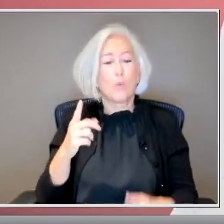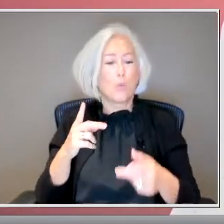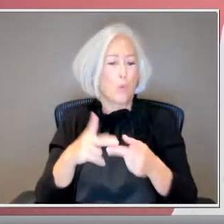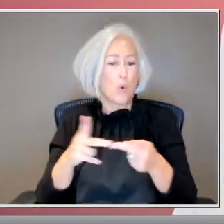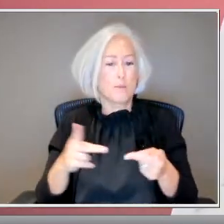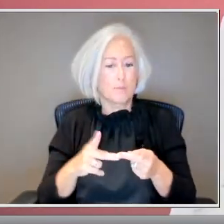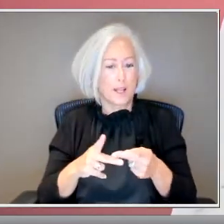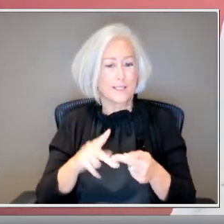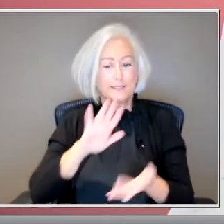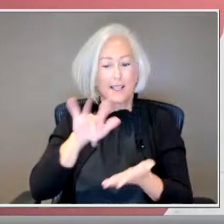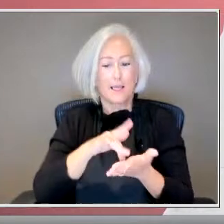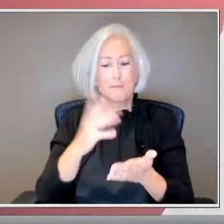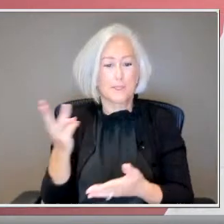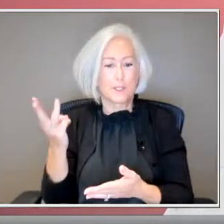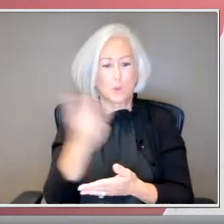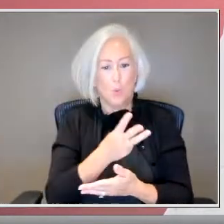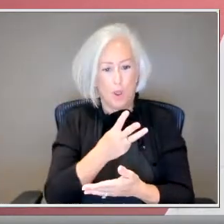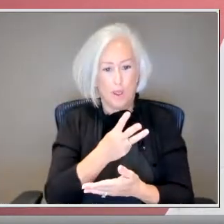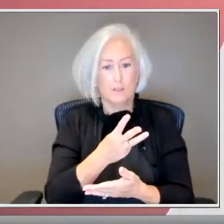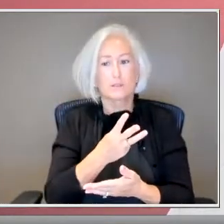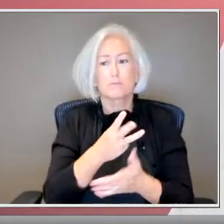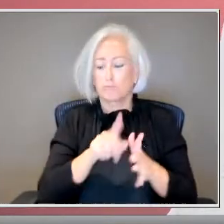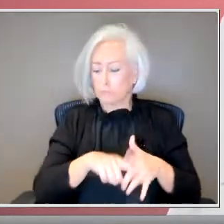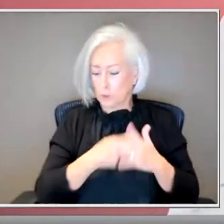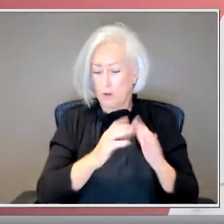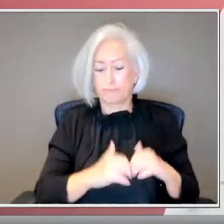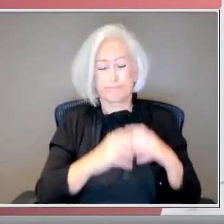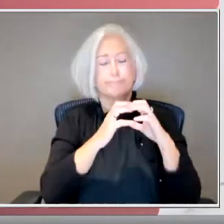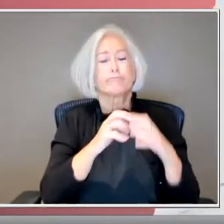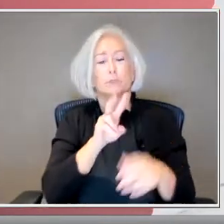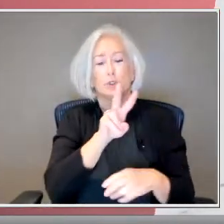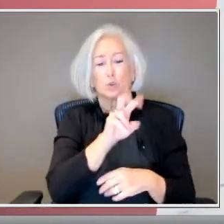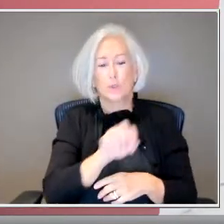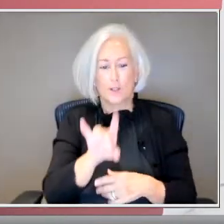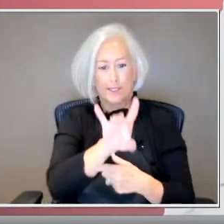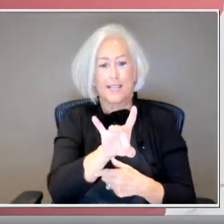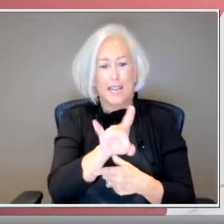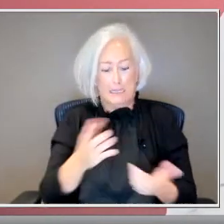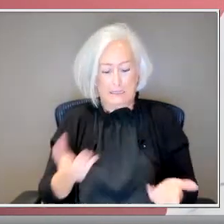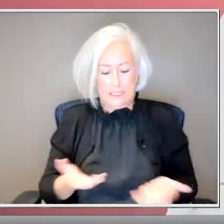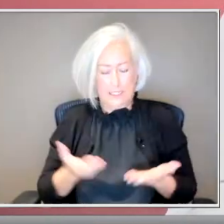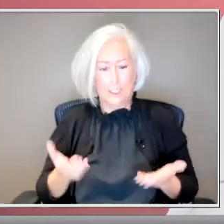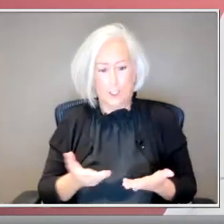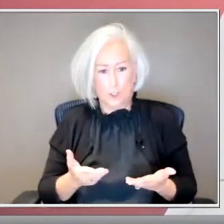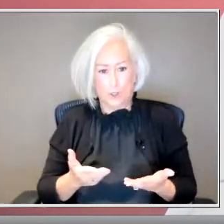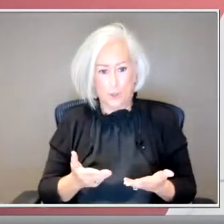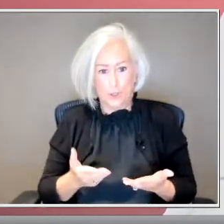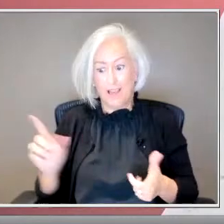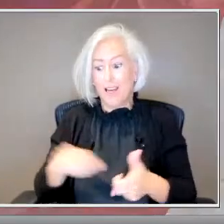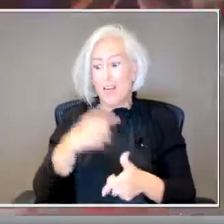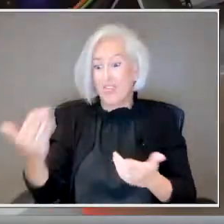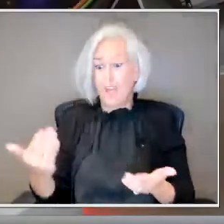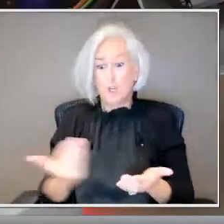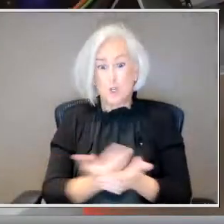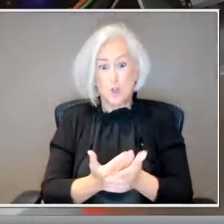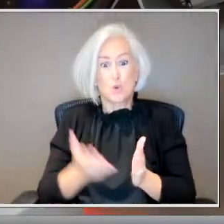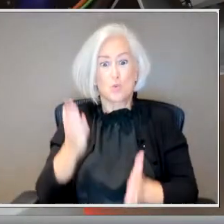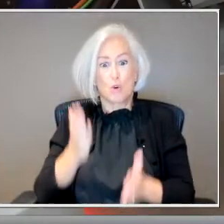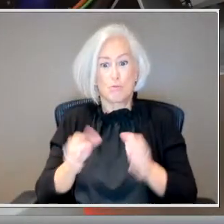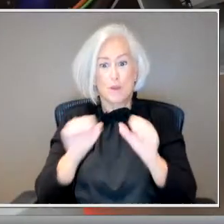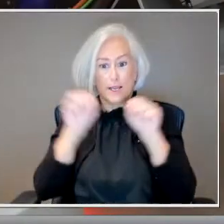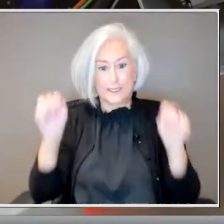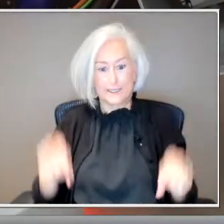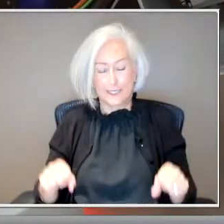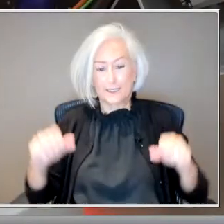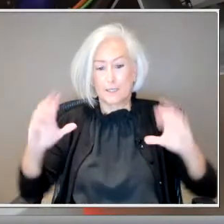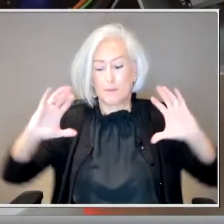from 2008. And there's a new version of the robotic that has come up, the magnet, and that's what we revamped